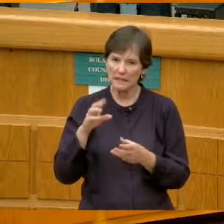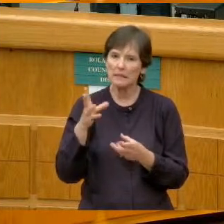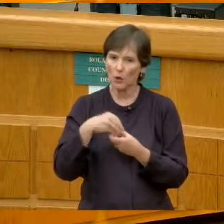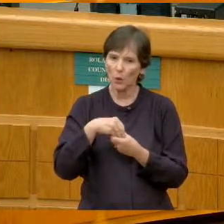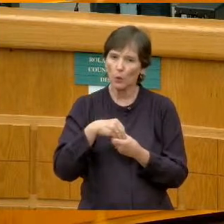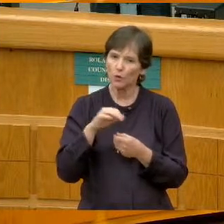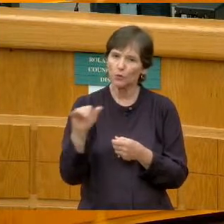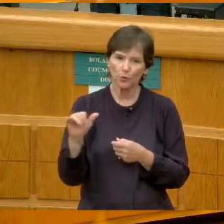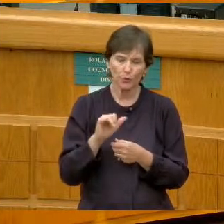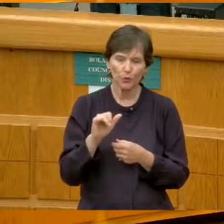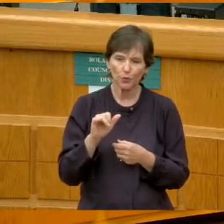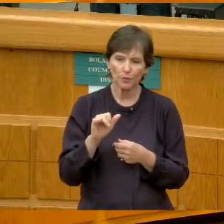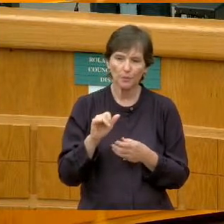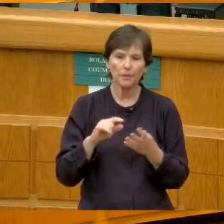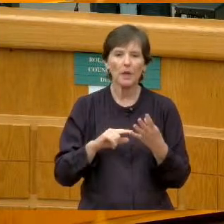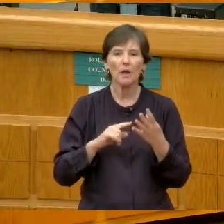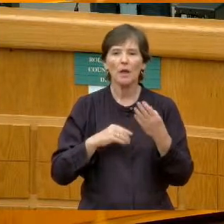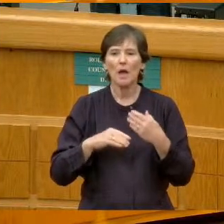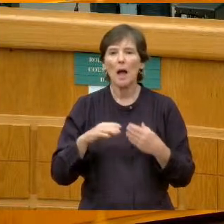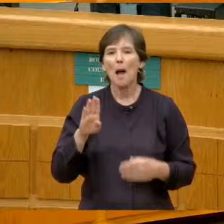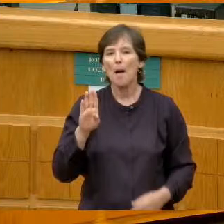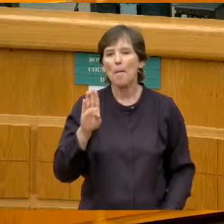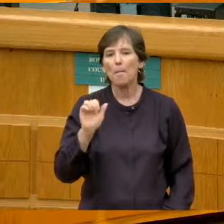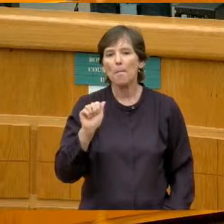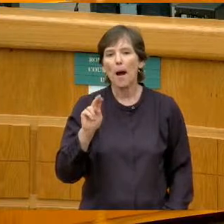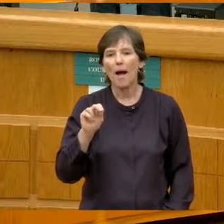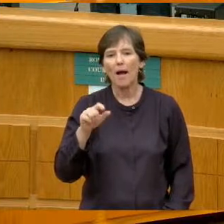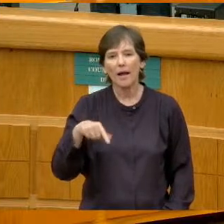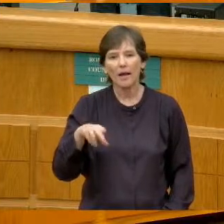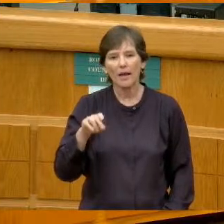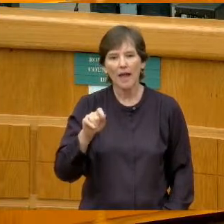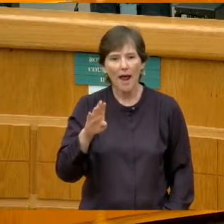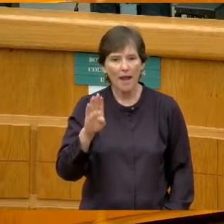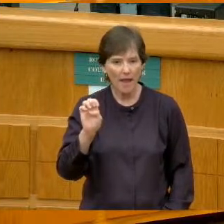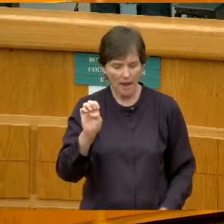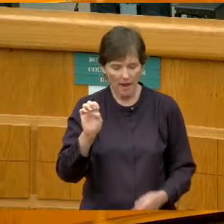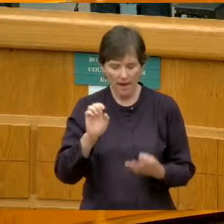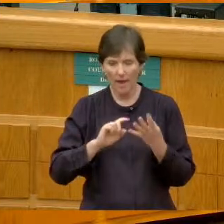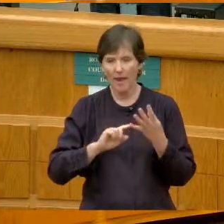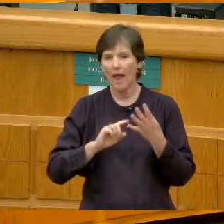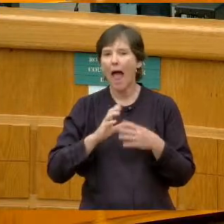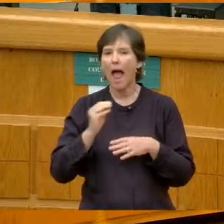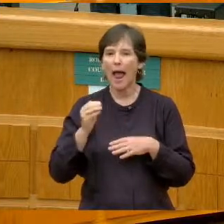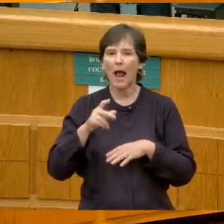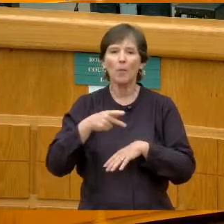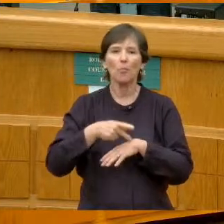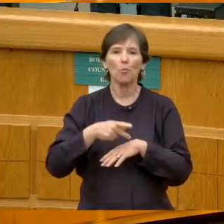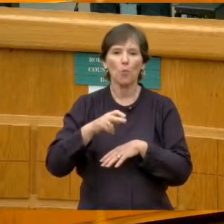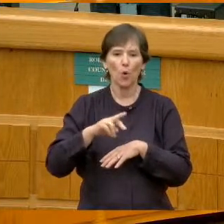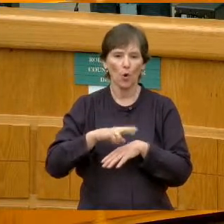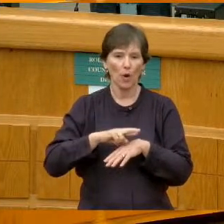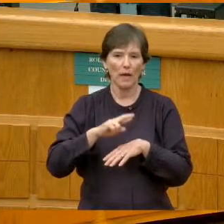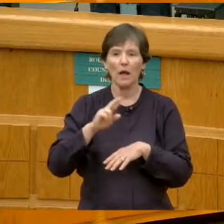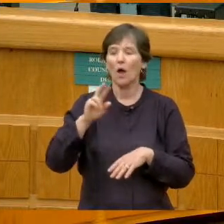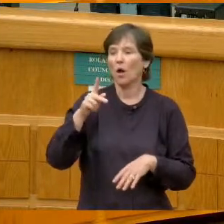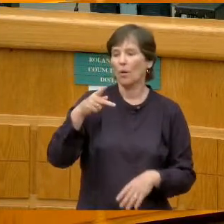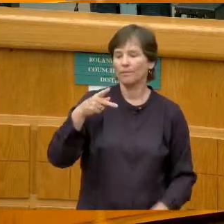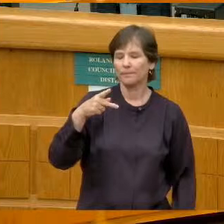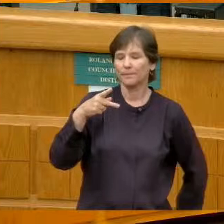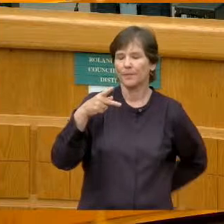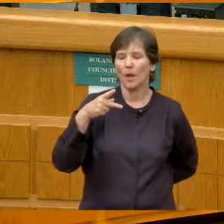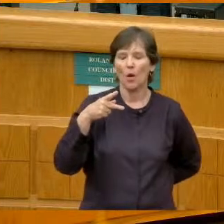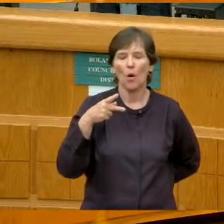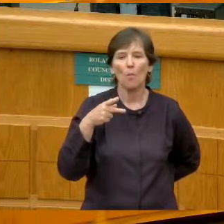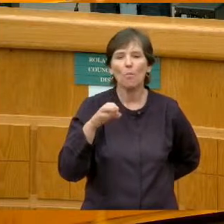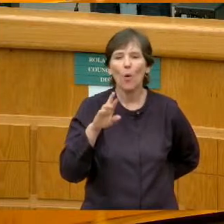Day, Banquete, and then Port Aransas. So that's the list of 12 school districts to which the order